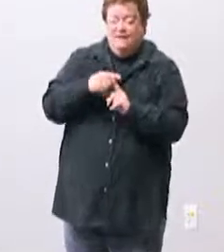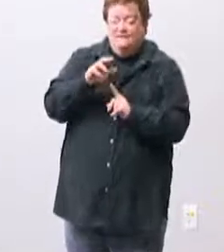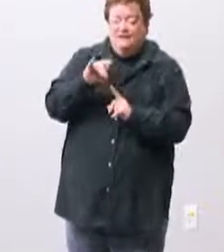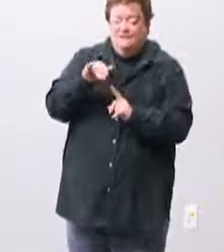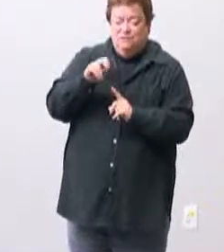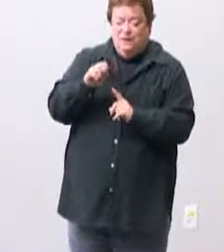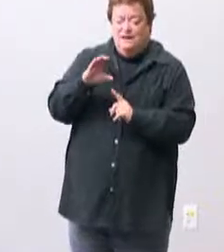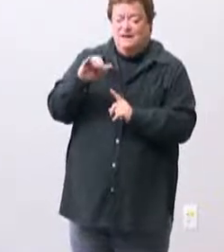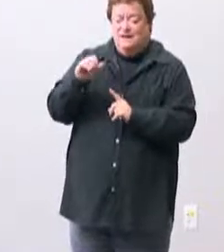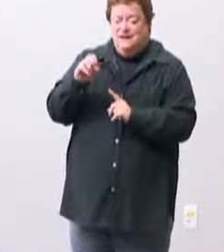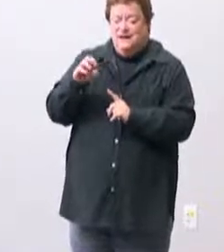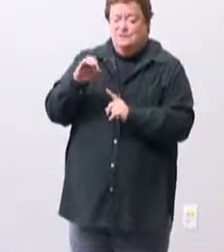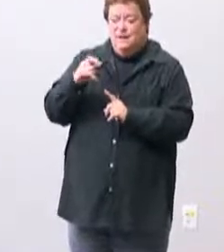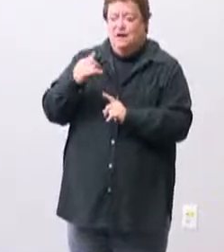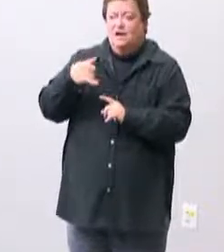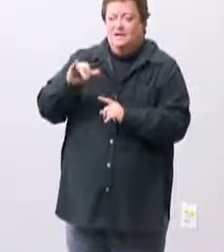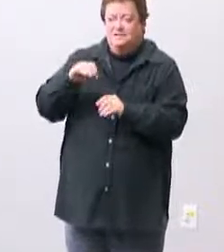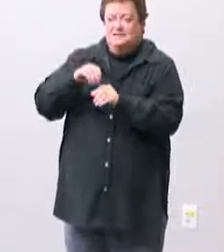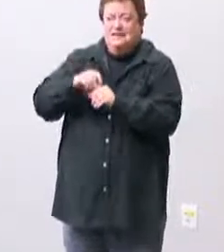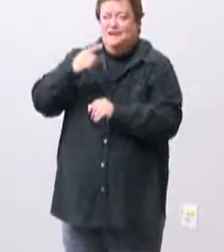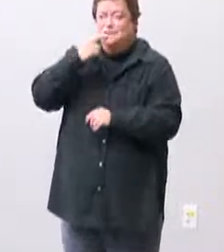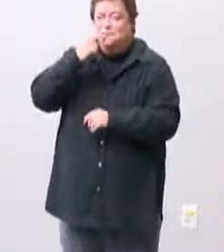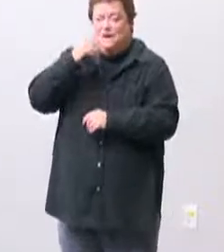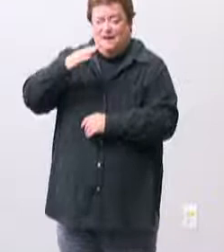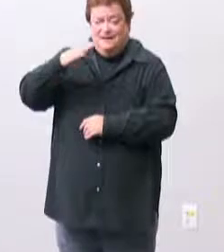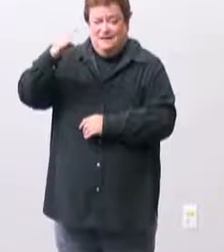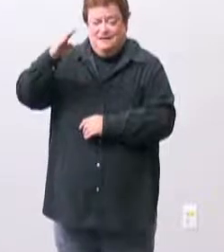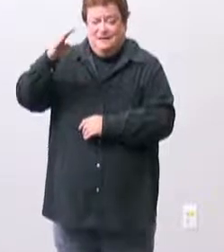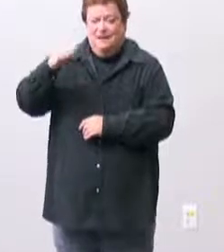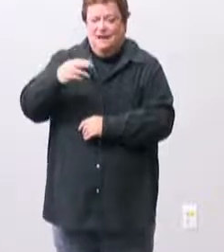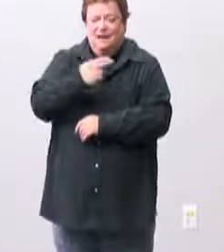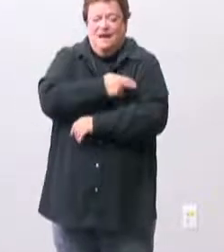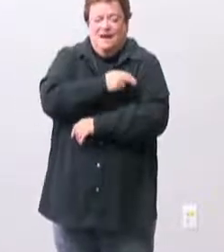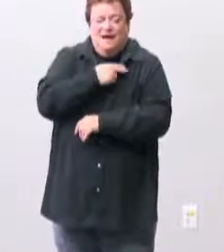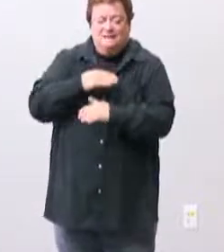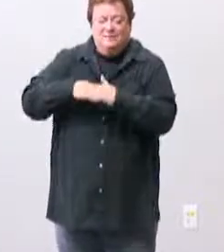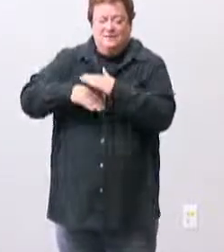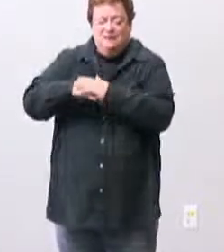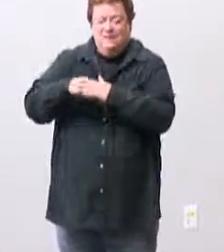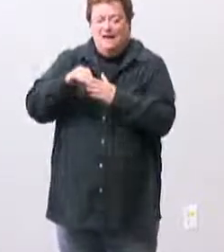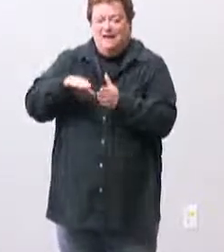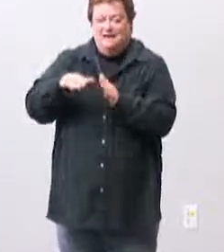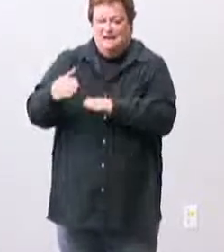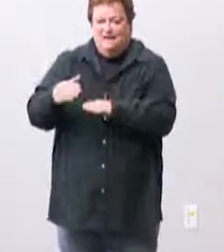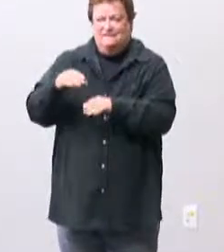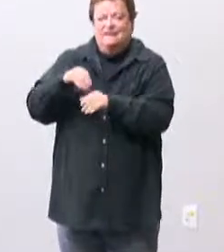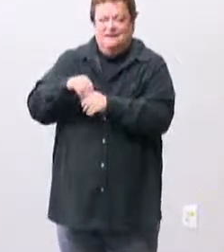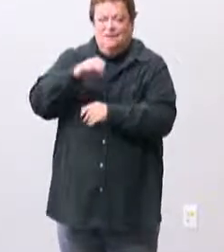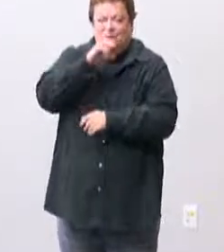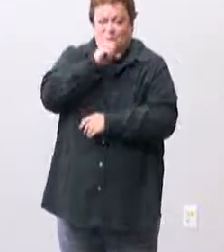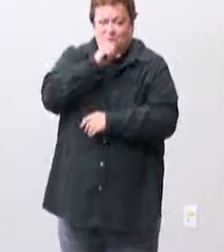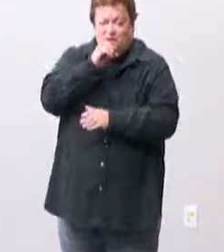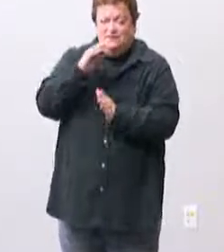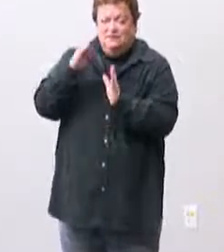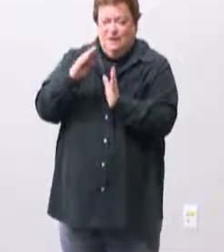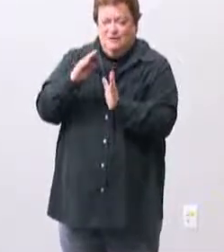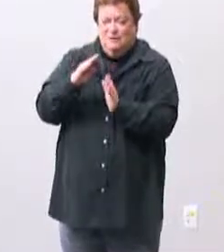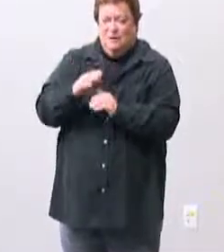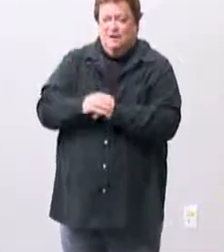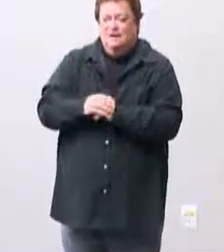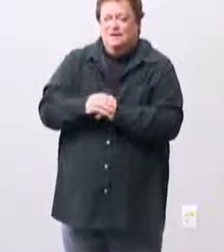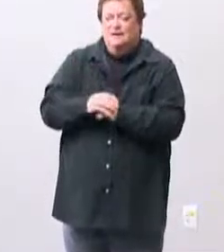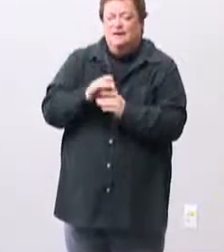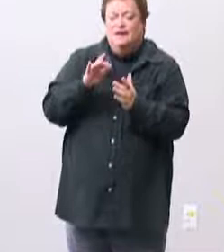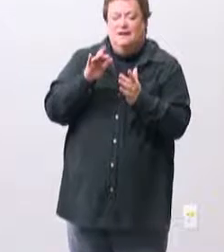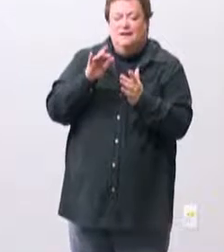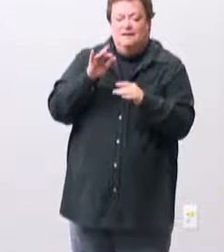and case rate both remain in the red category. Hospital capacity and death remain in the orange category.